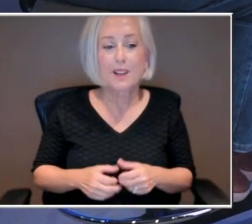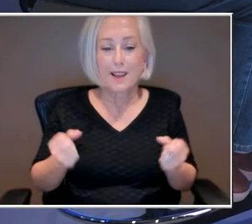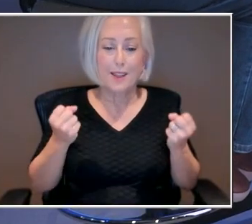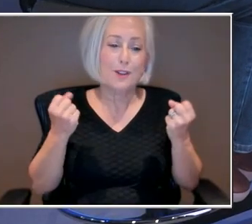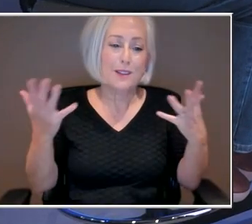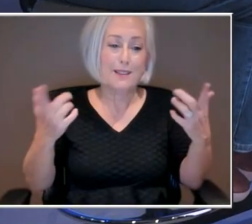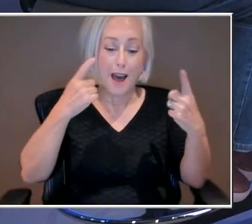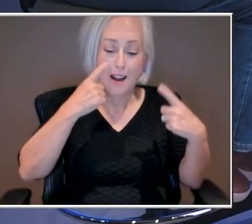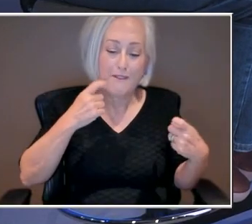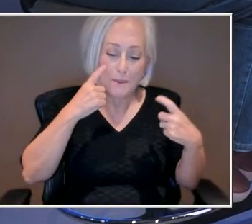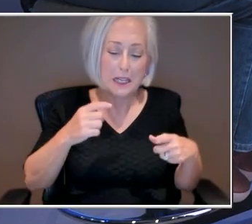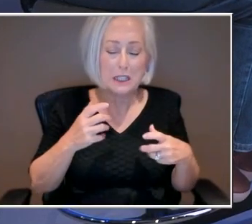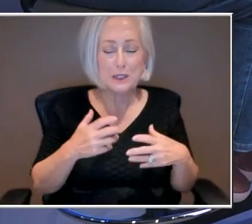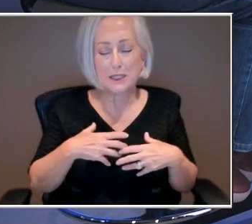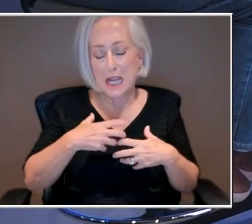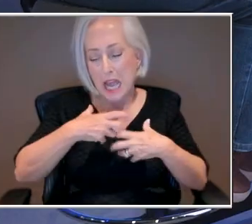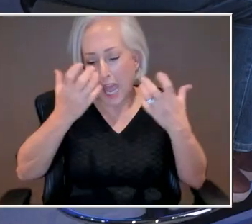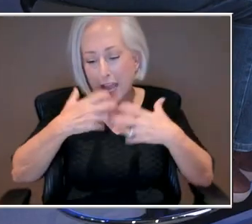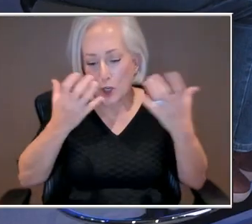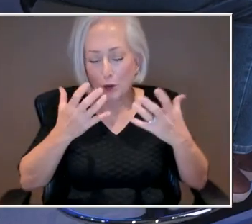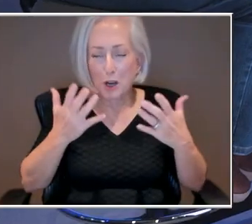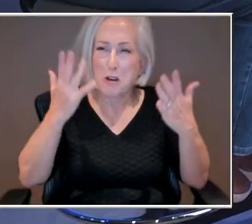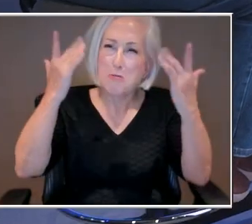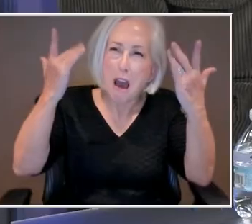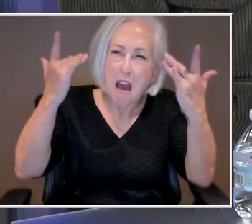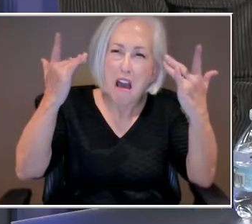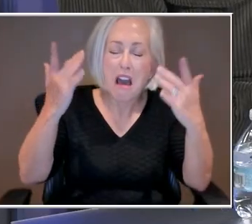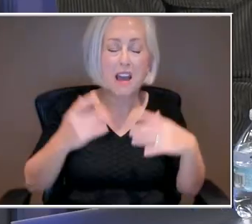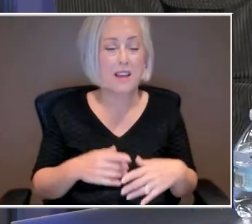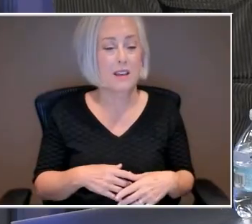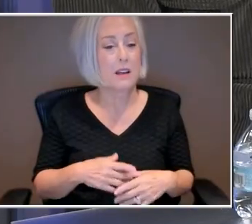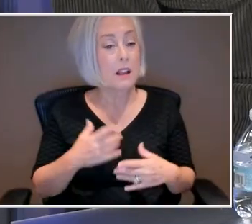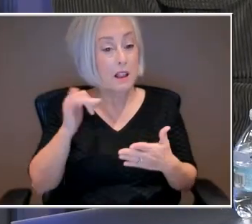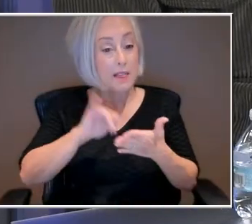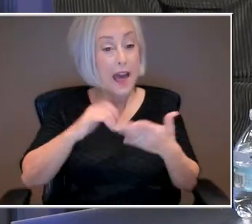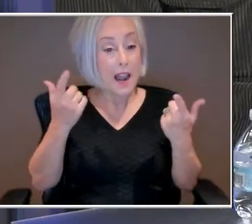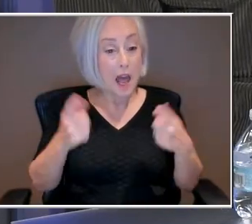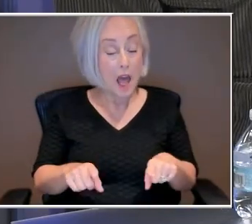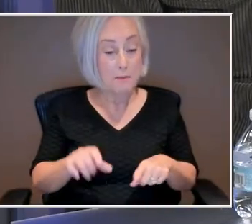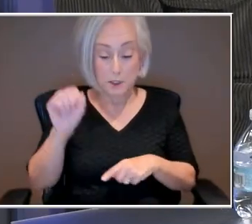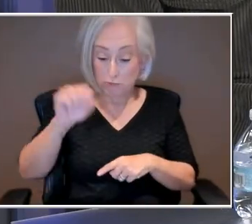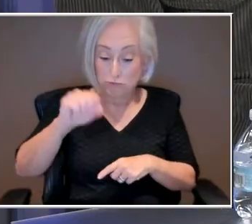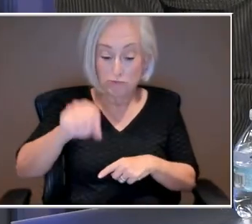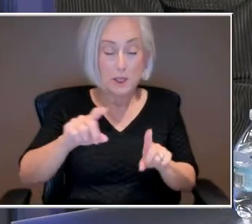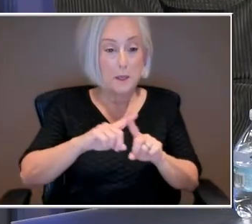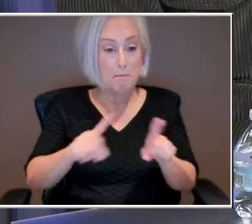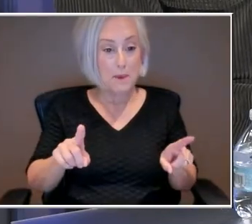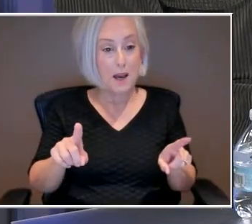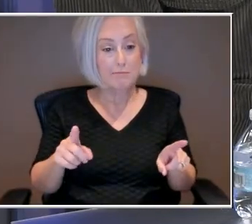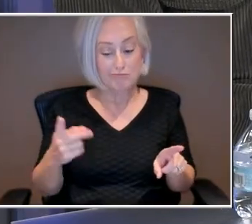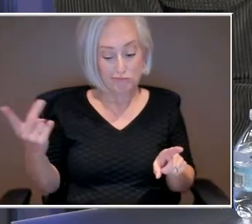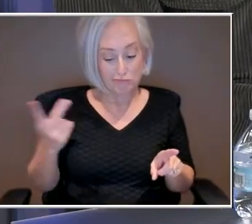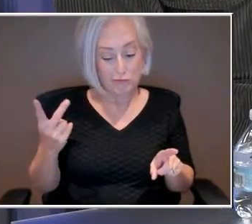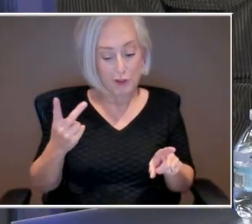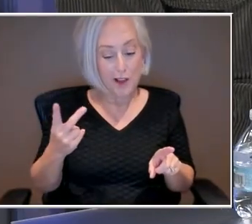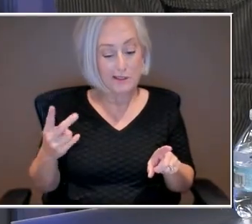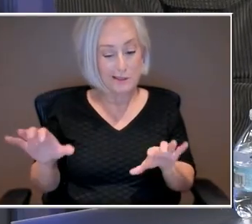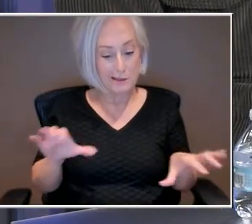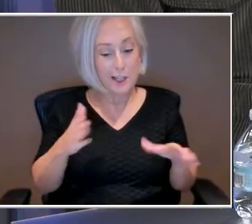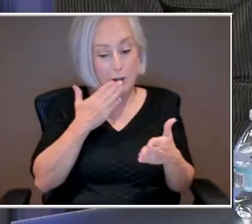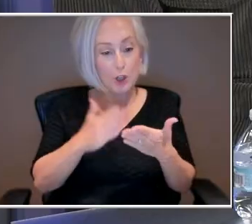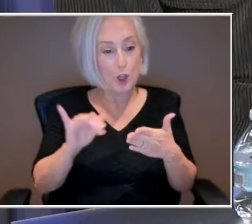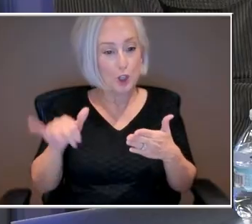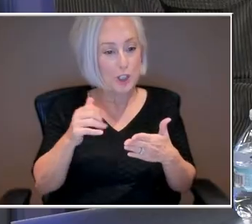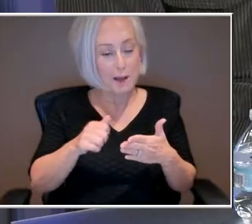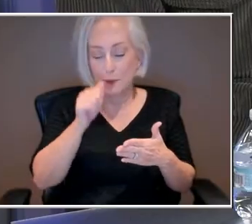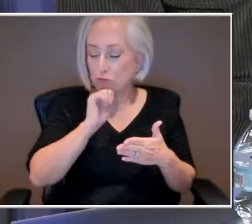and asking why, but for the most part, we've done a pretty good job at keep moving along and